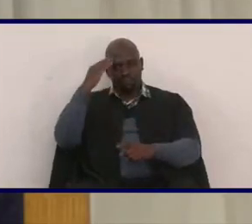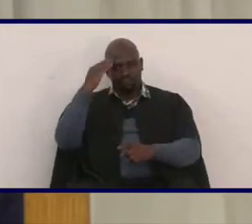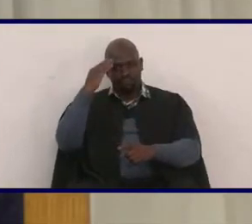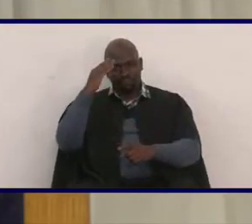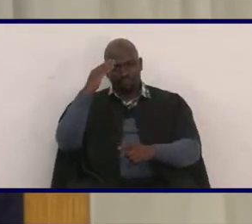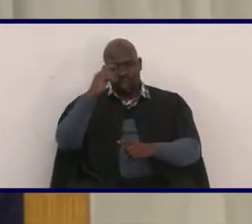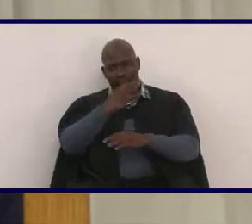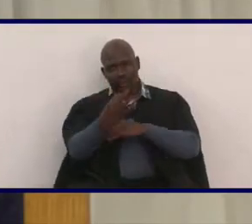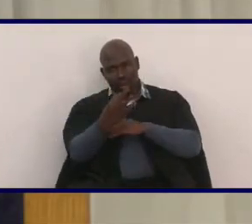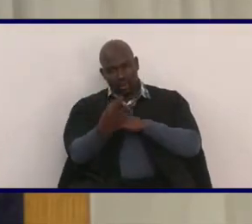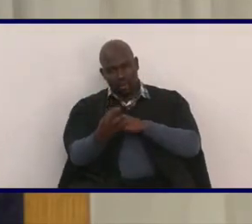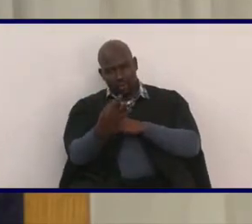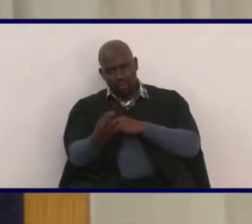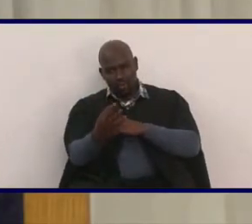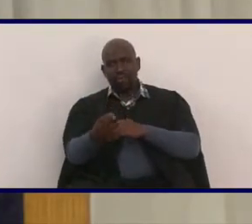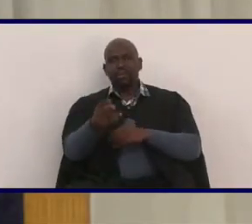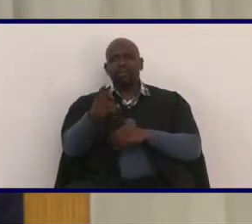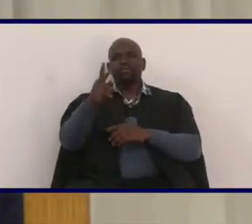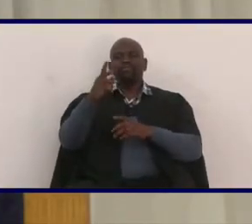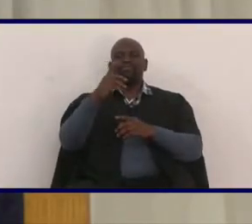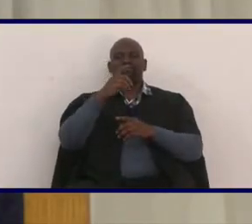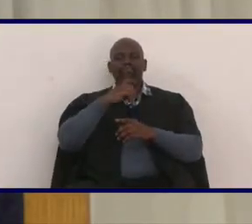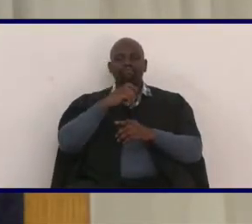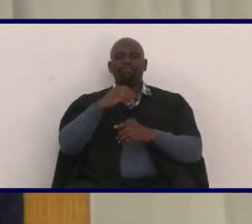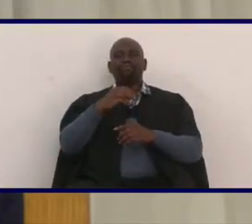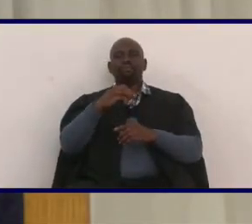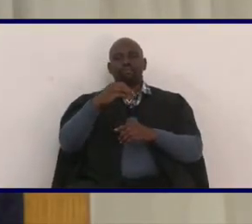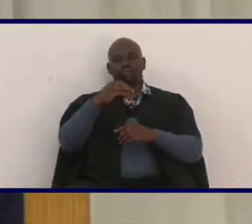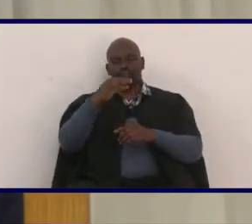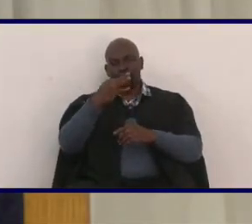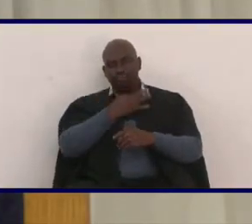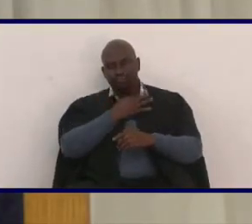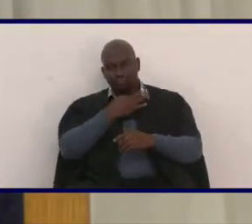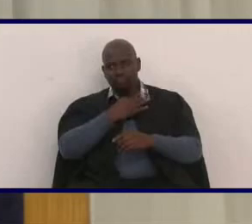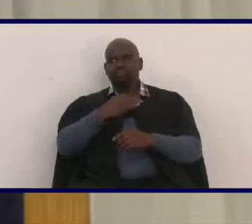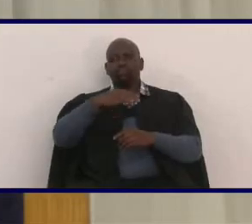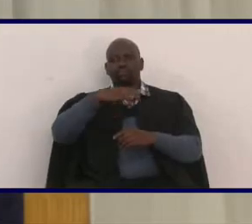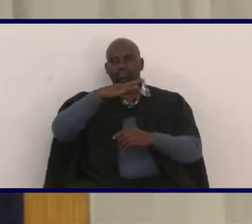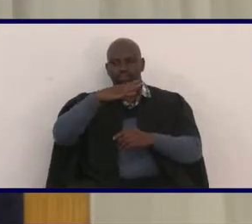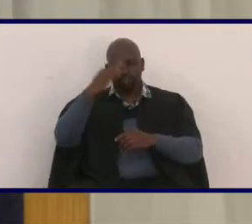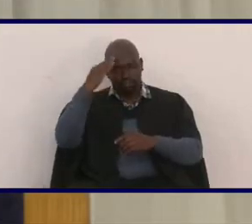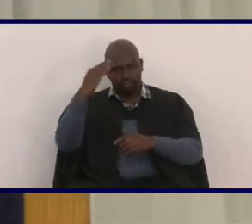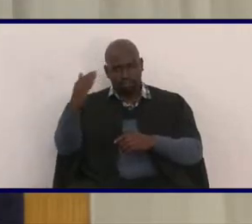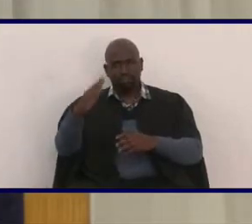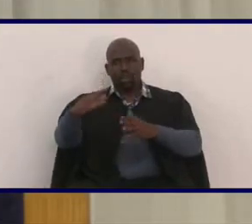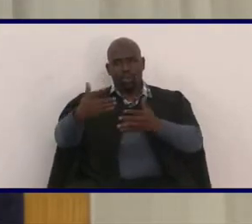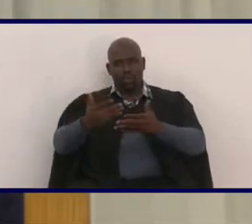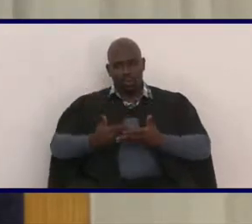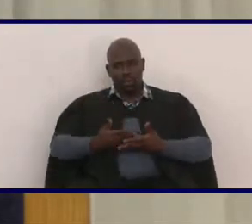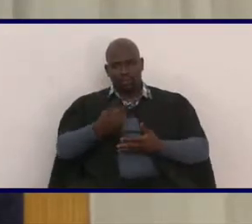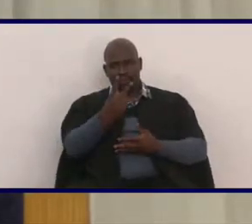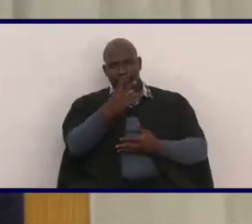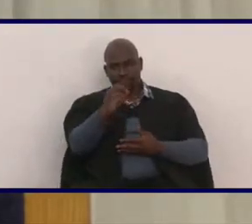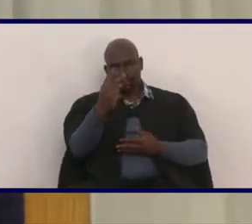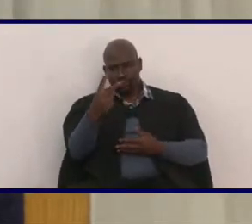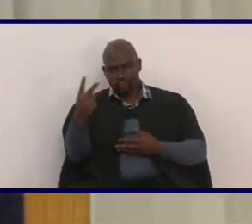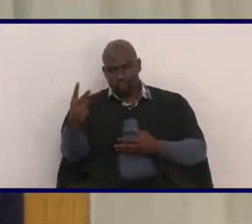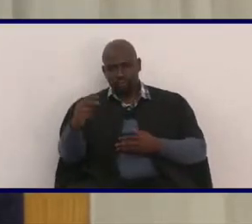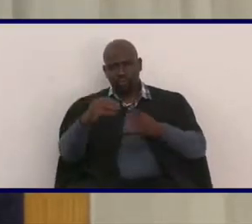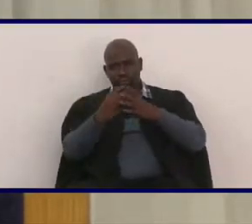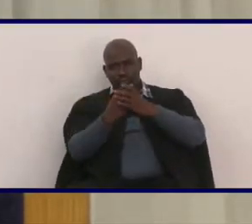Goeiemiddag, dames en heren. Welcome to the 2022 autumn graduation season of Nelson Mandela